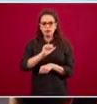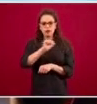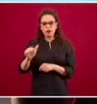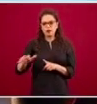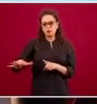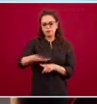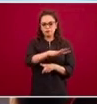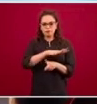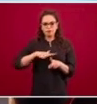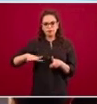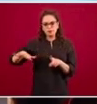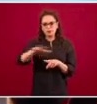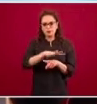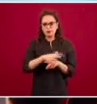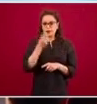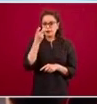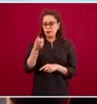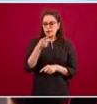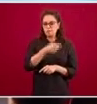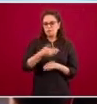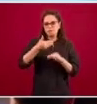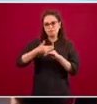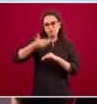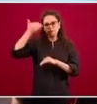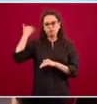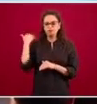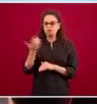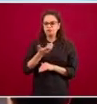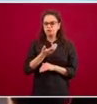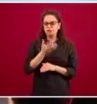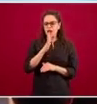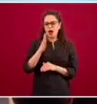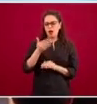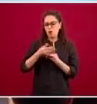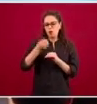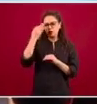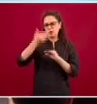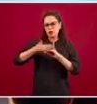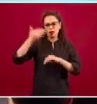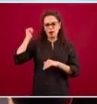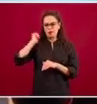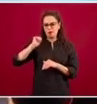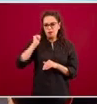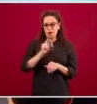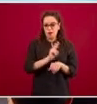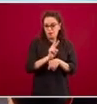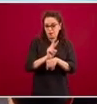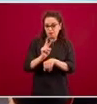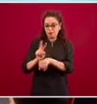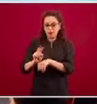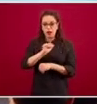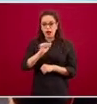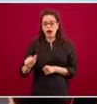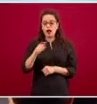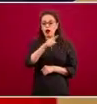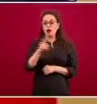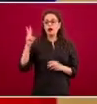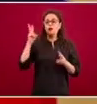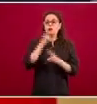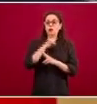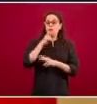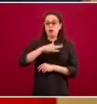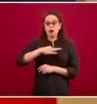also had the generalized conventional vigilance model, which is the traditional